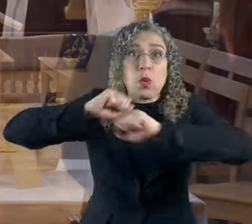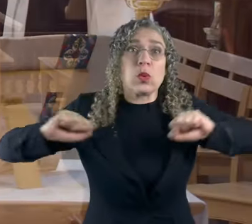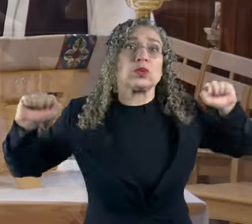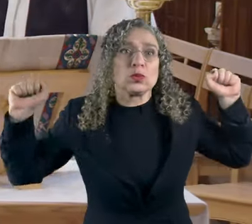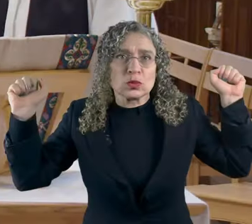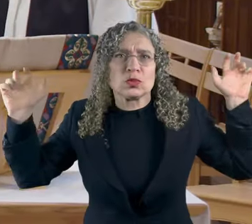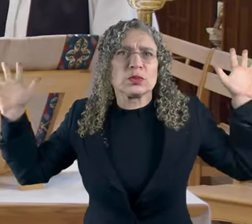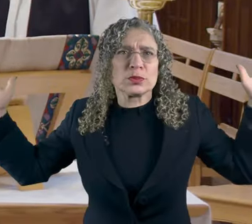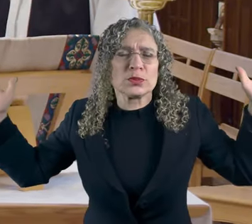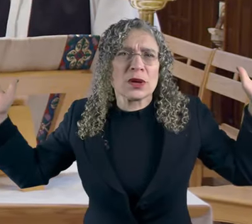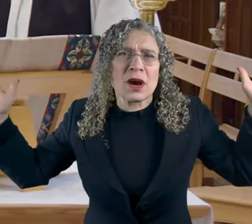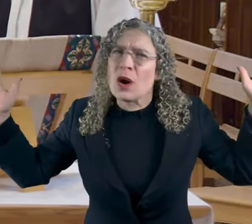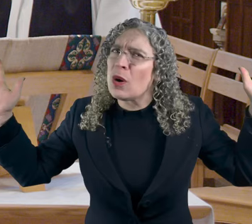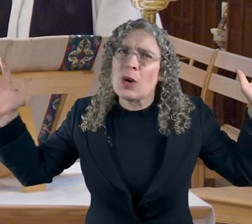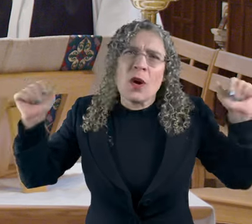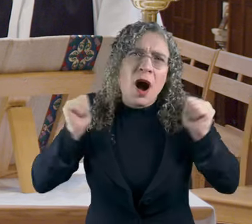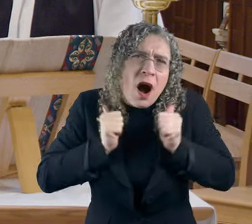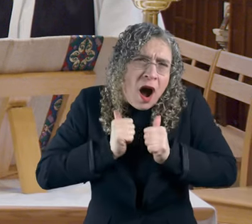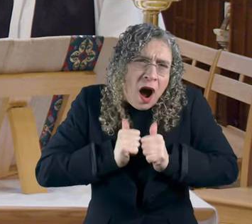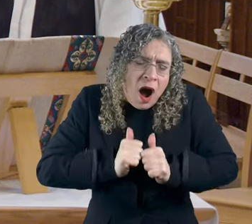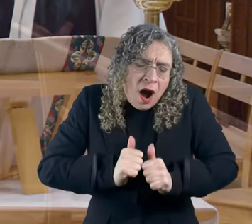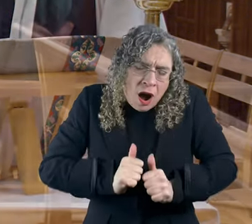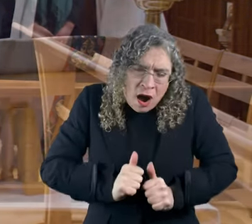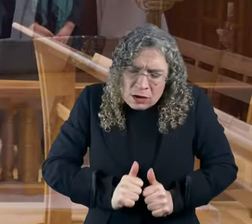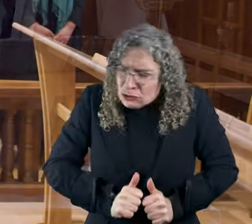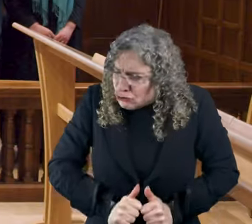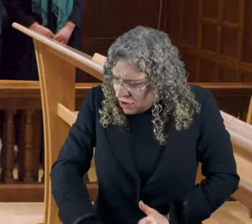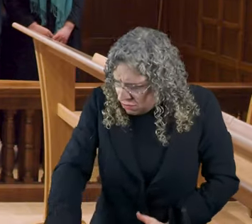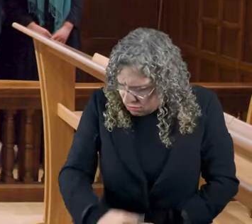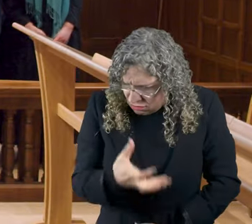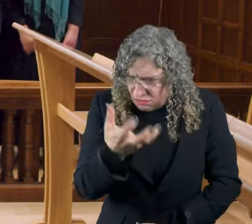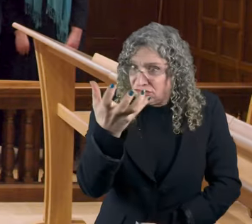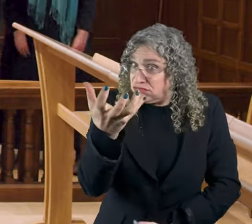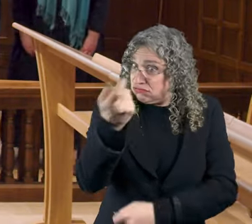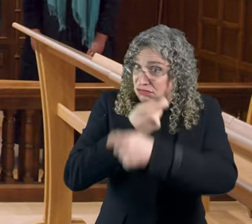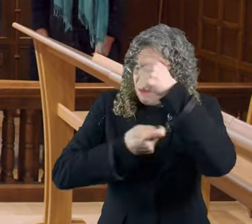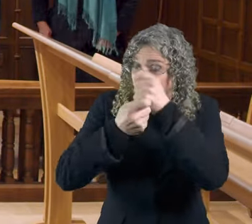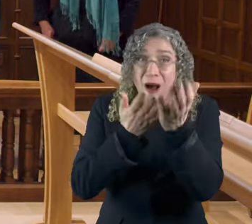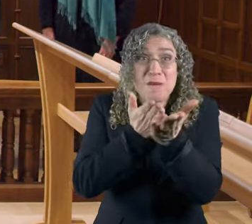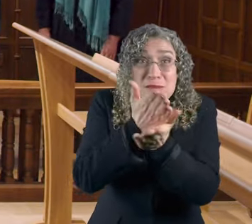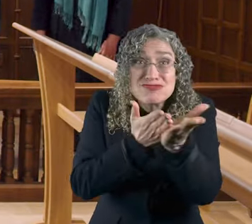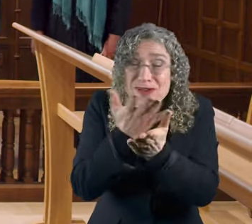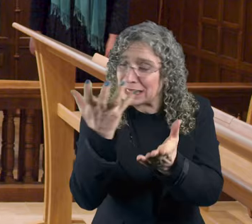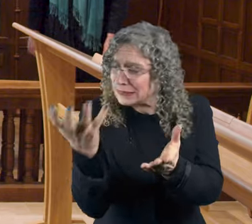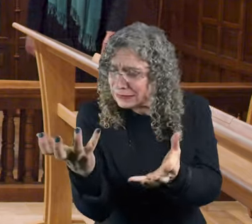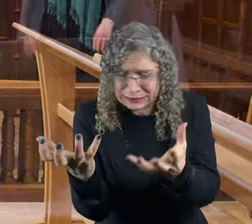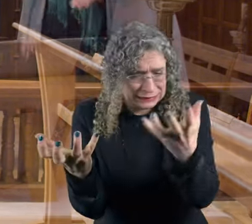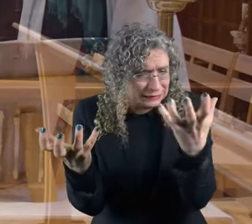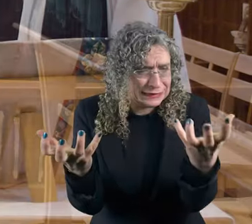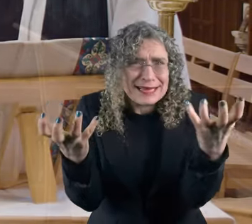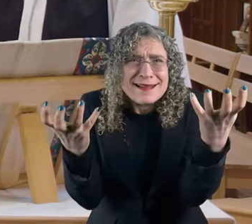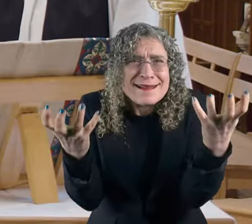Calvary. He's hungry. The stones he's asked to turn to bread embed themselves into his palms